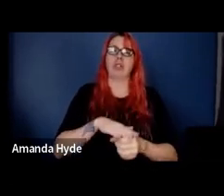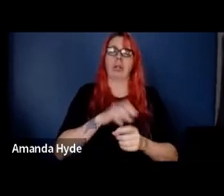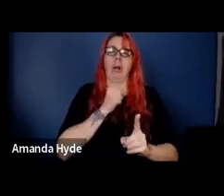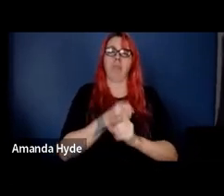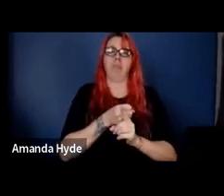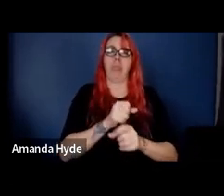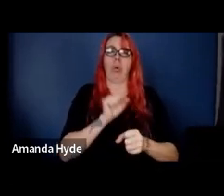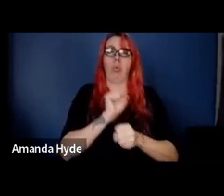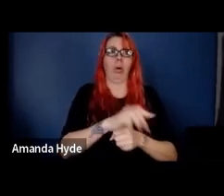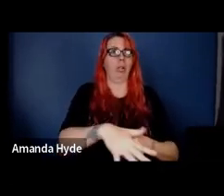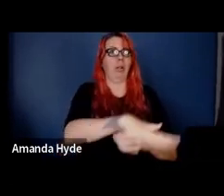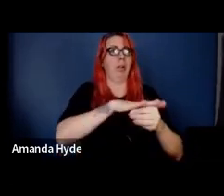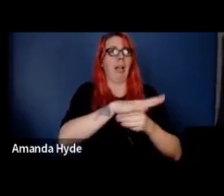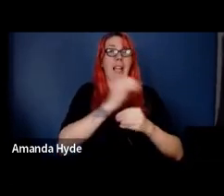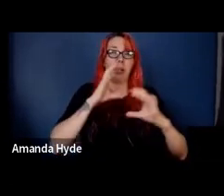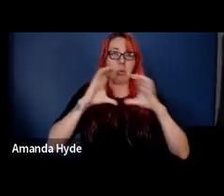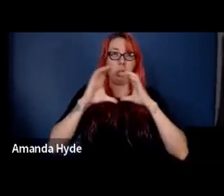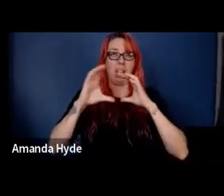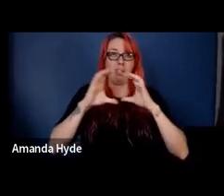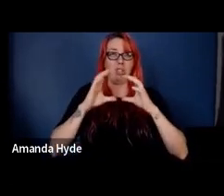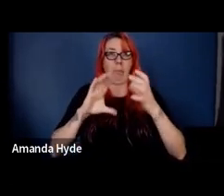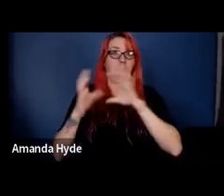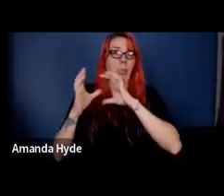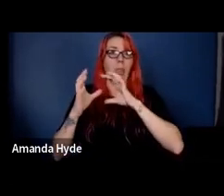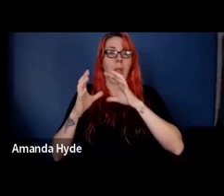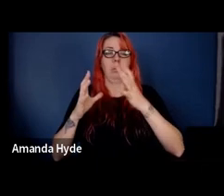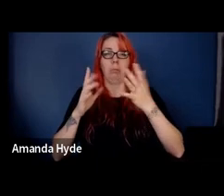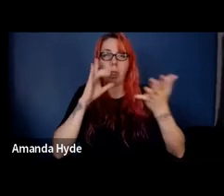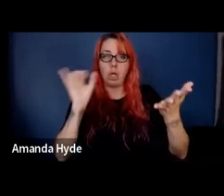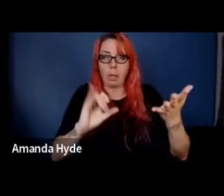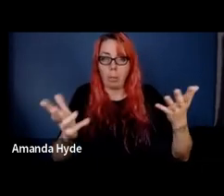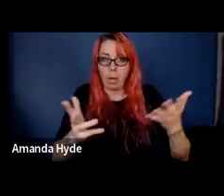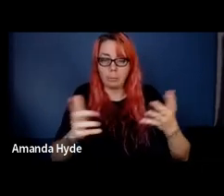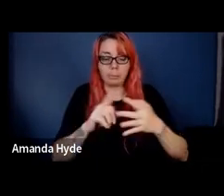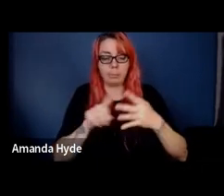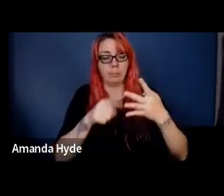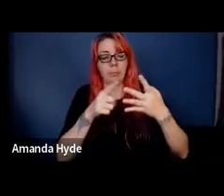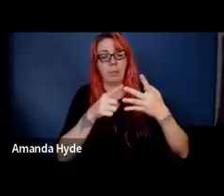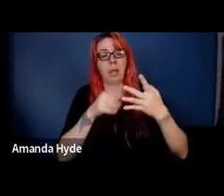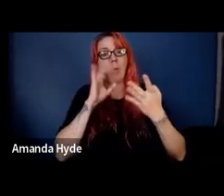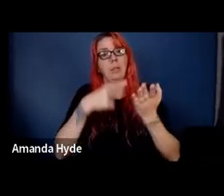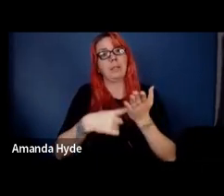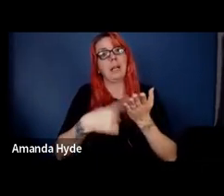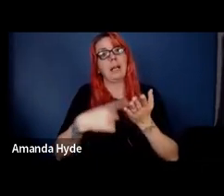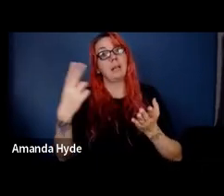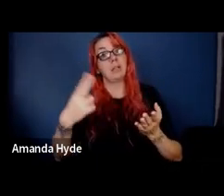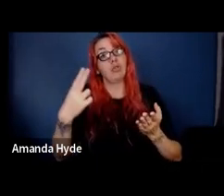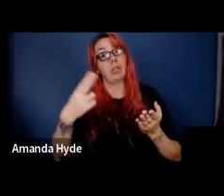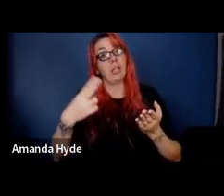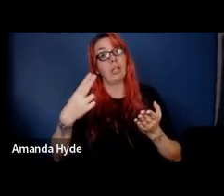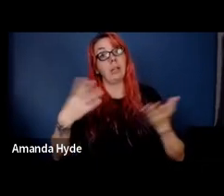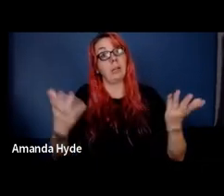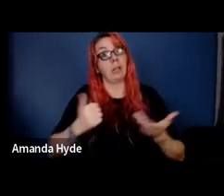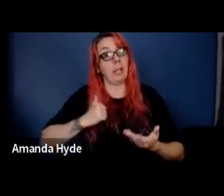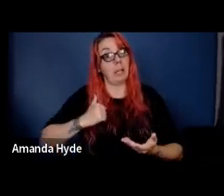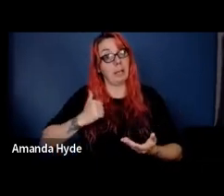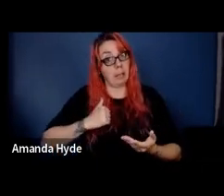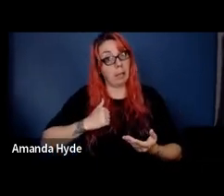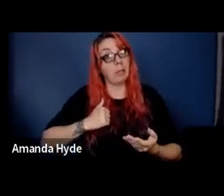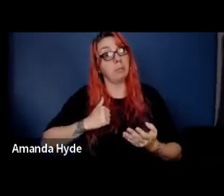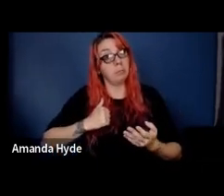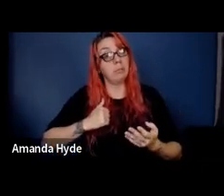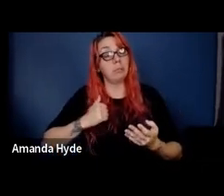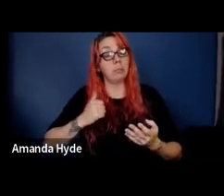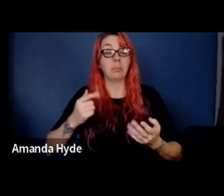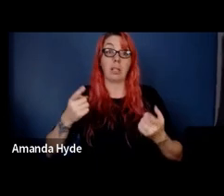workspaces. So just a reflection on that. And then looking specifically at some historical moments in Canada's you know, journey around this